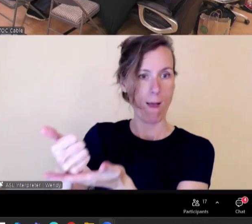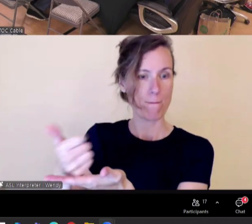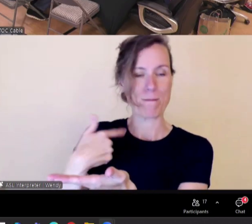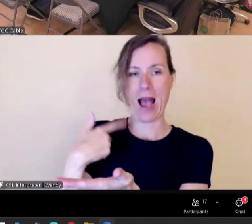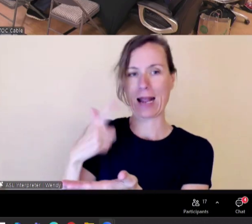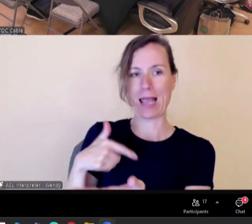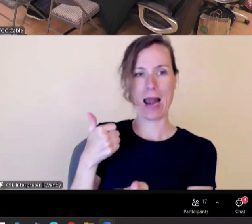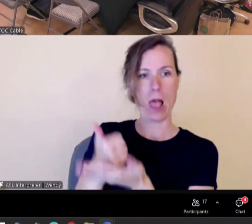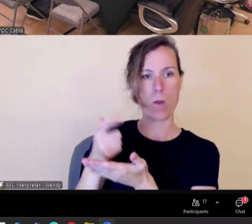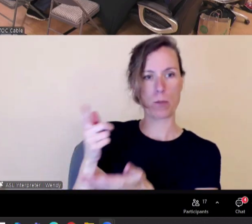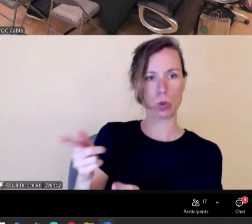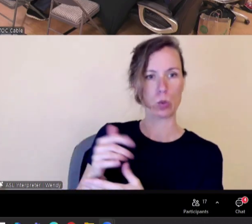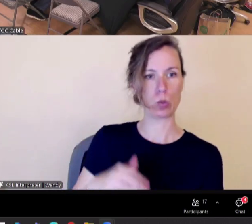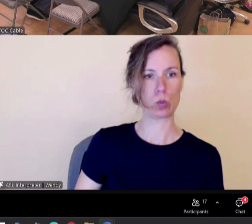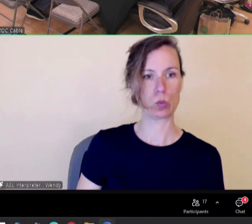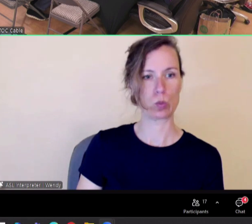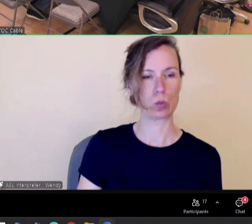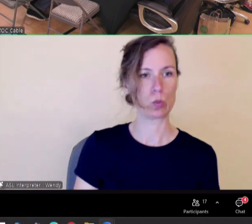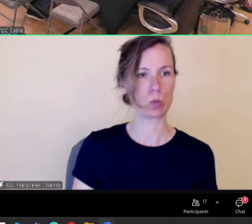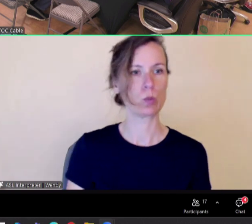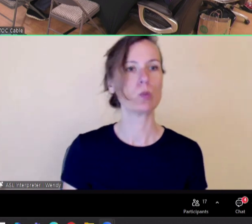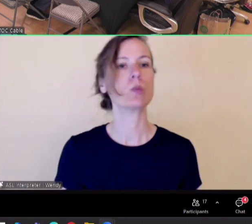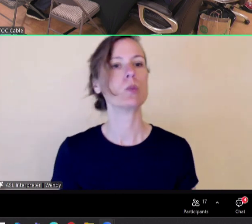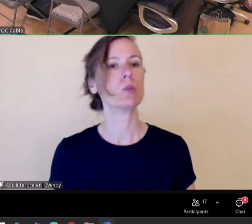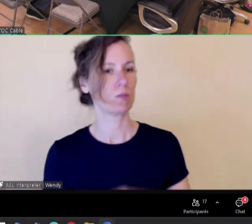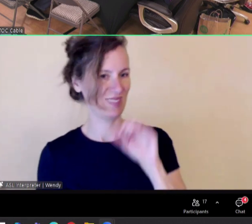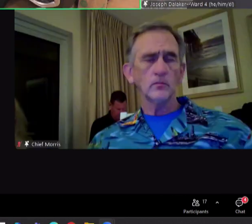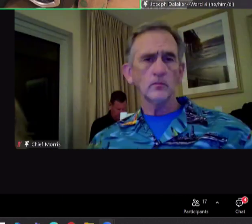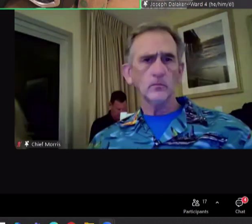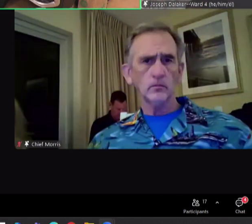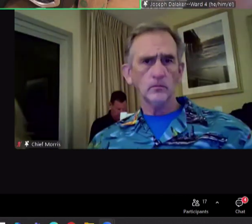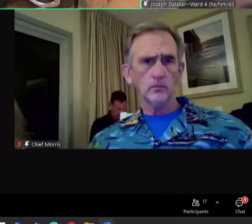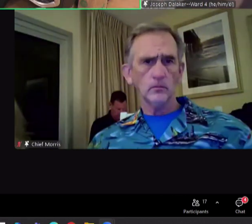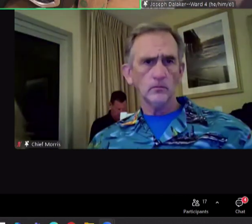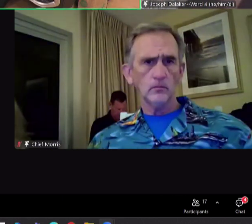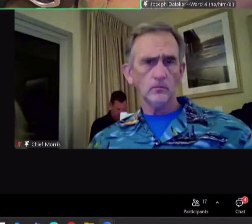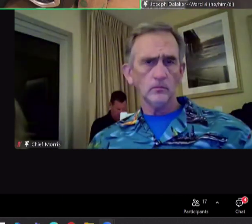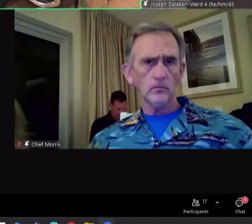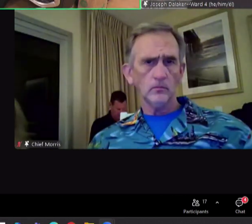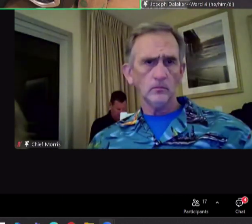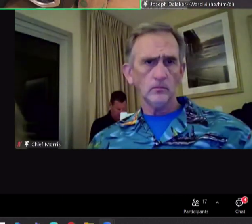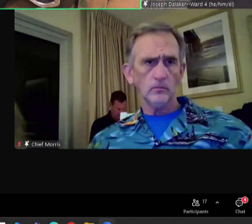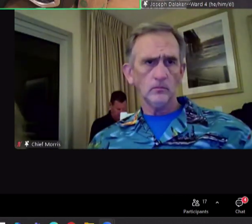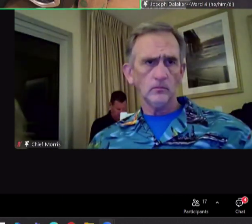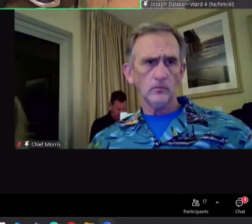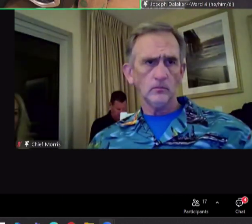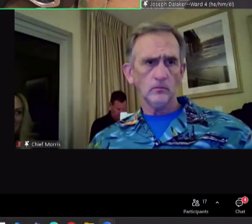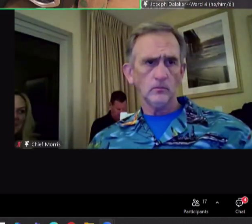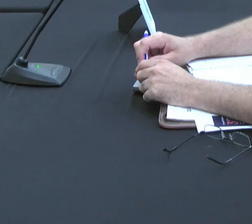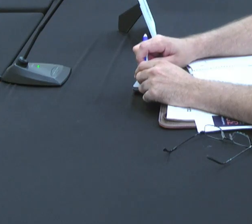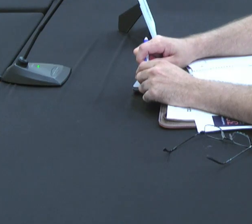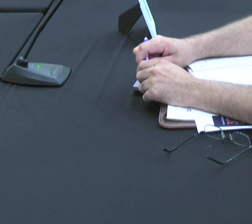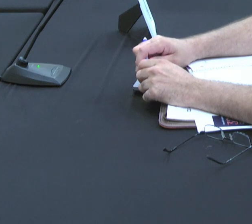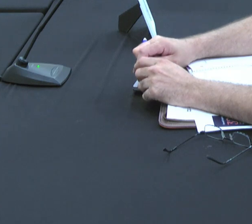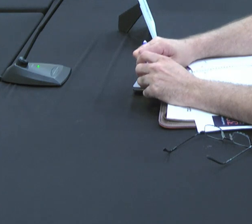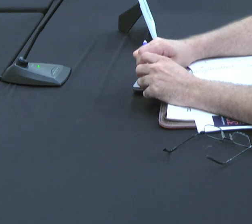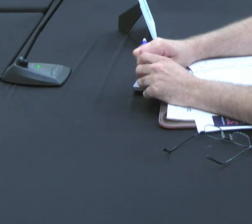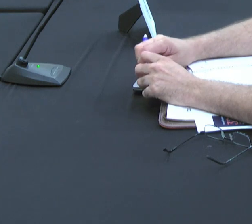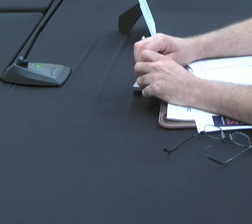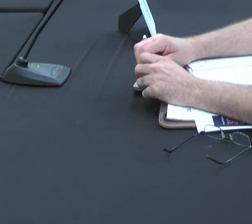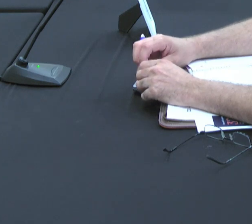here. Yes, they absolutely do. Furthermore, there is a very small number of people that even have access to the